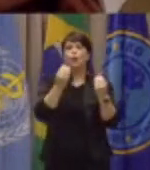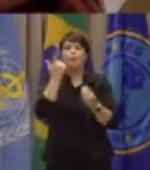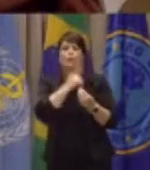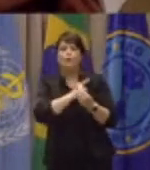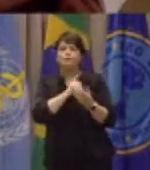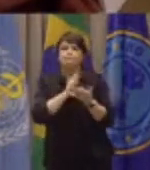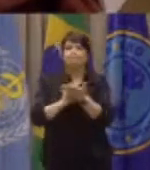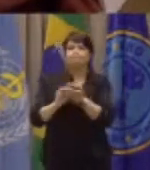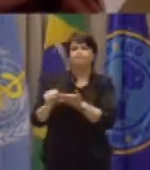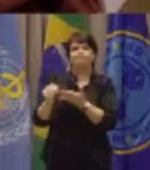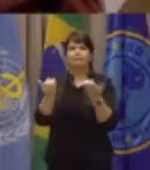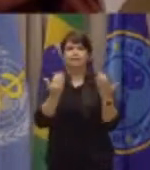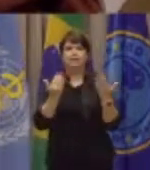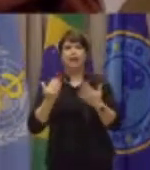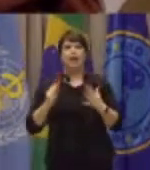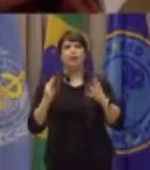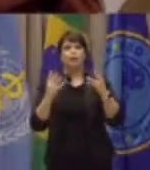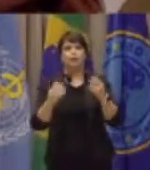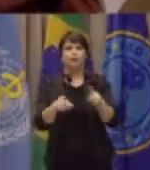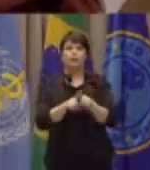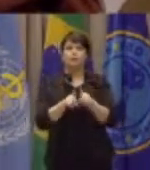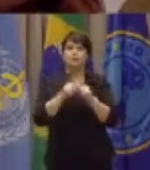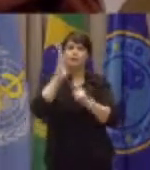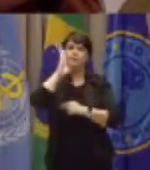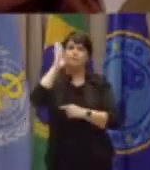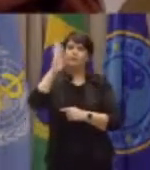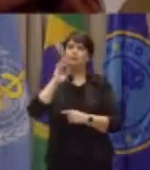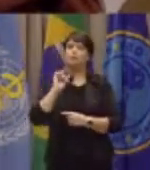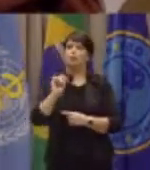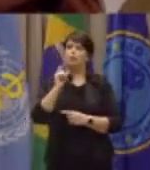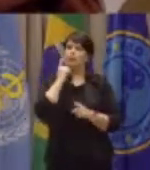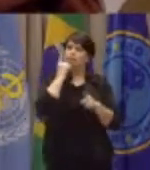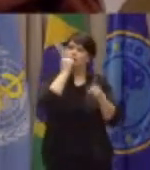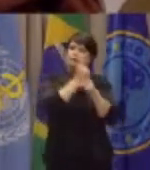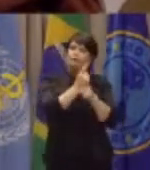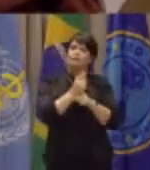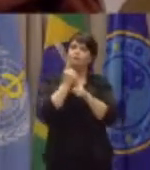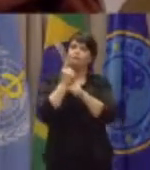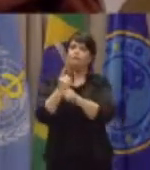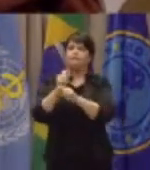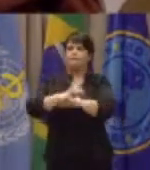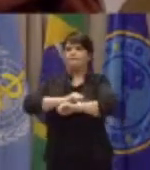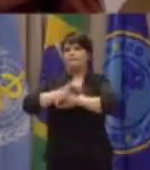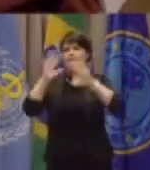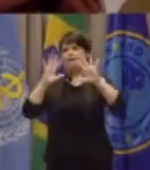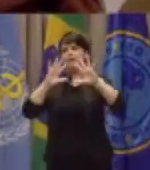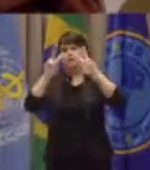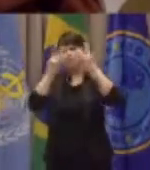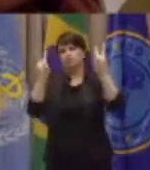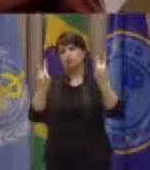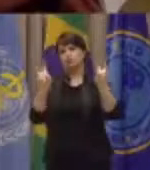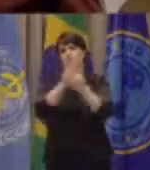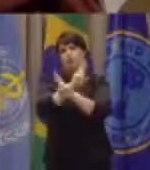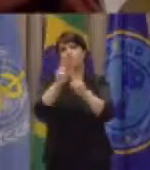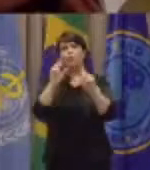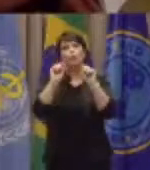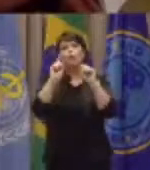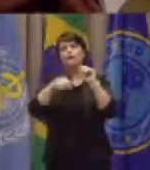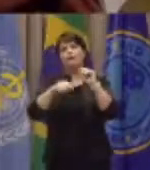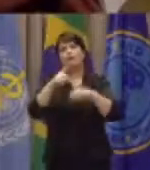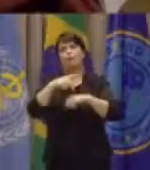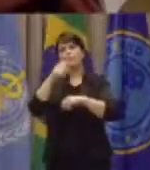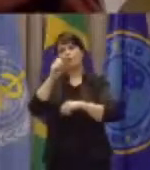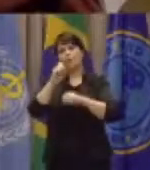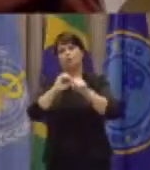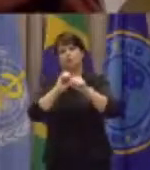to collect and analyze, and mainly to identify in a clear way related to